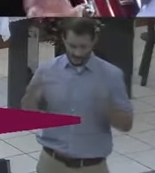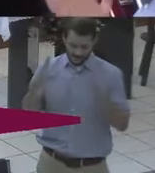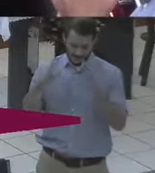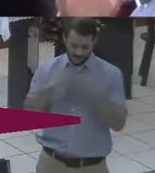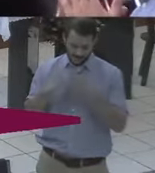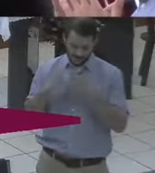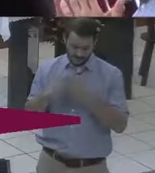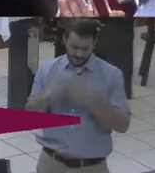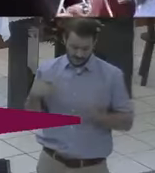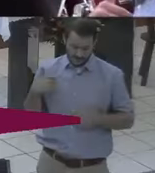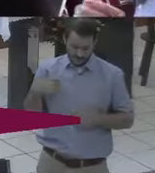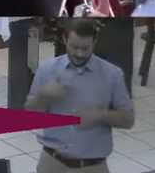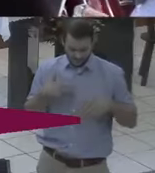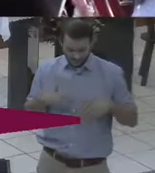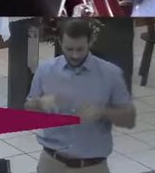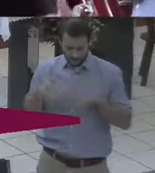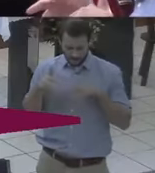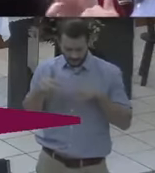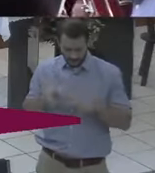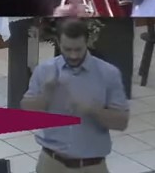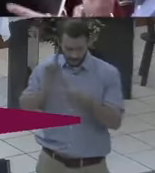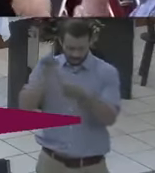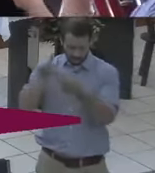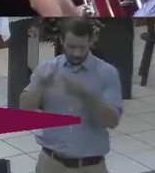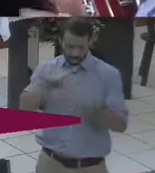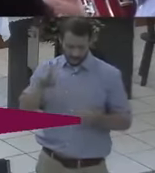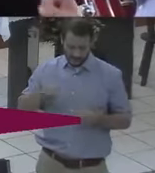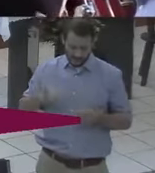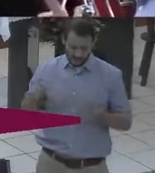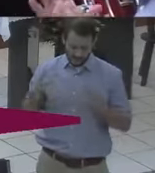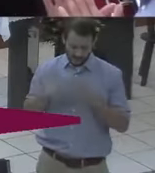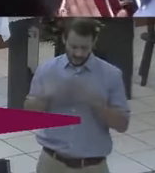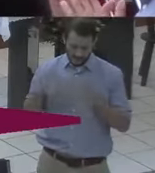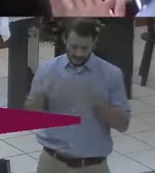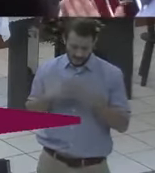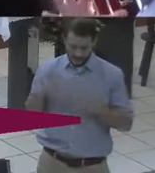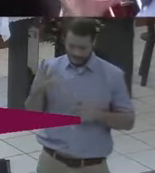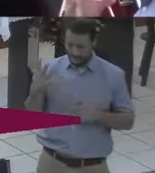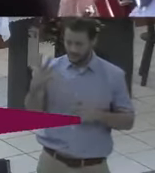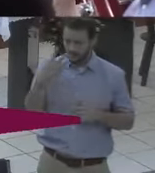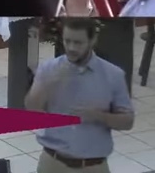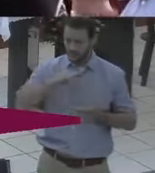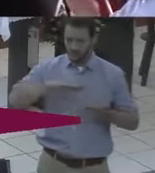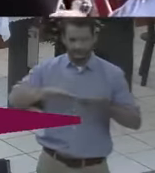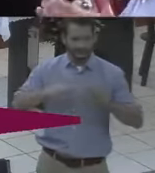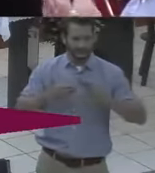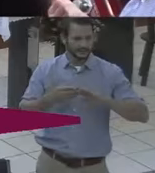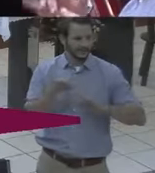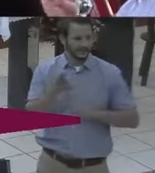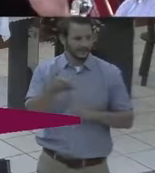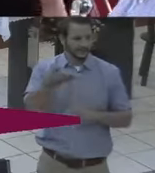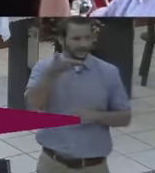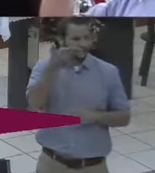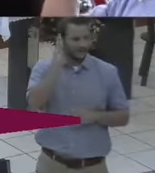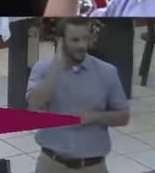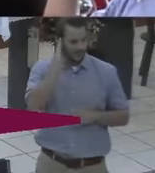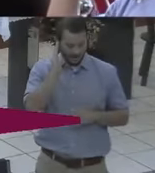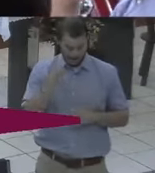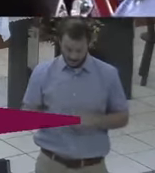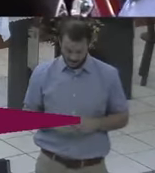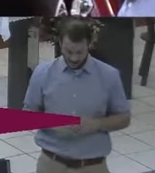beautiful Zion. We're marching onward to Zion, the beautiful city